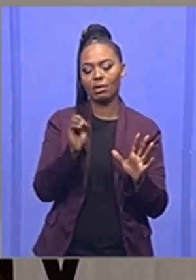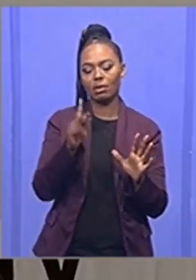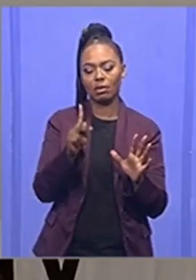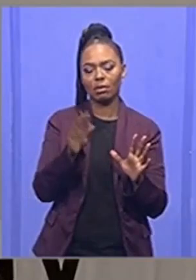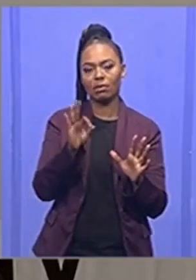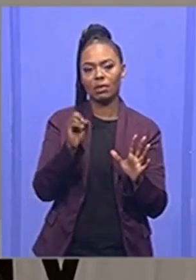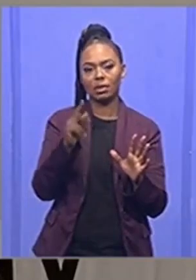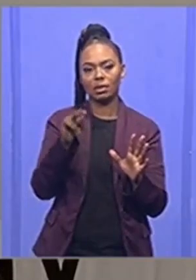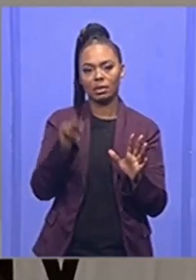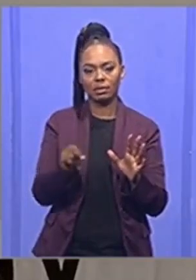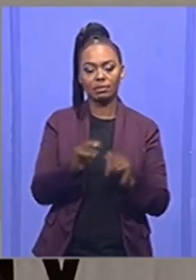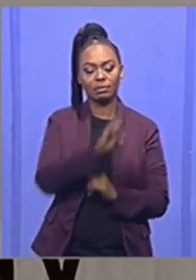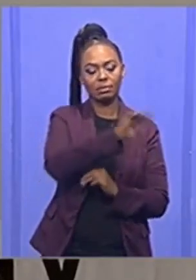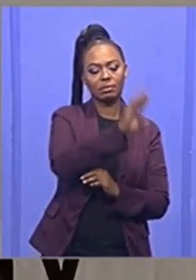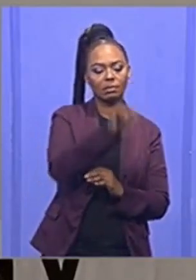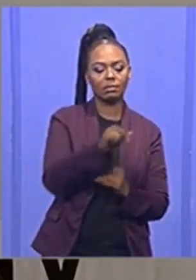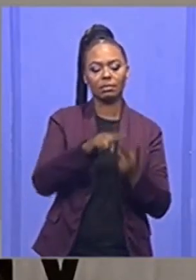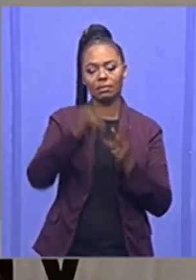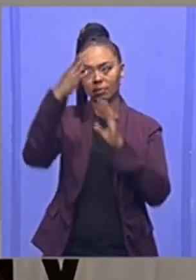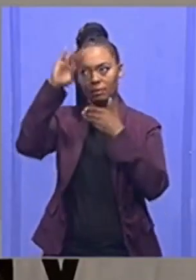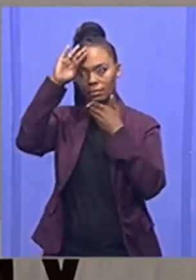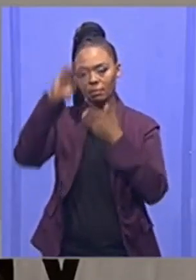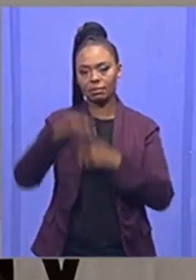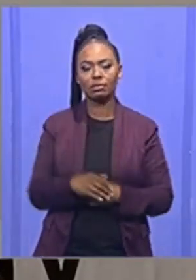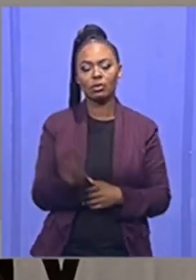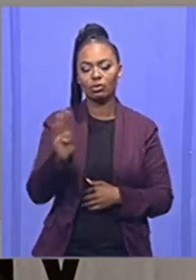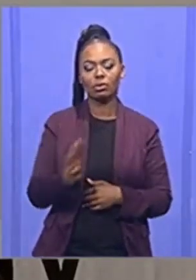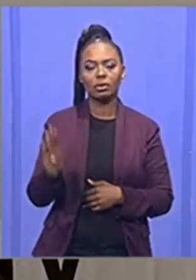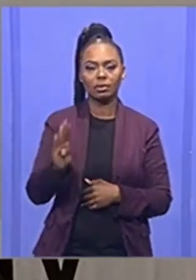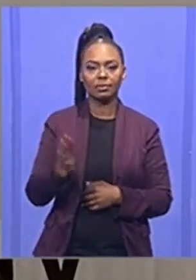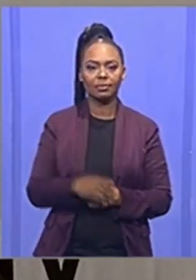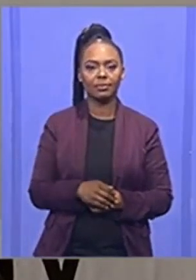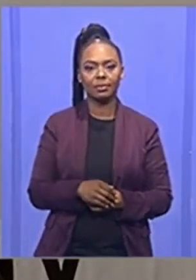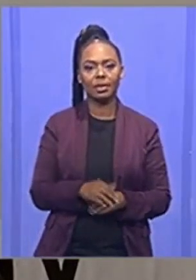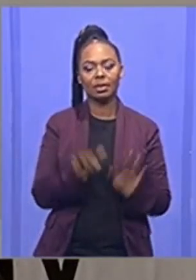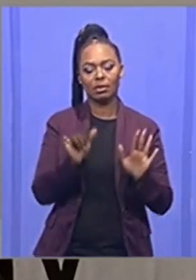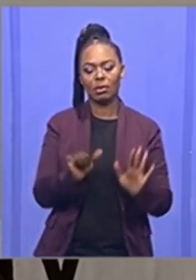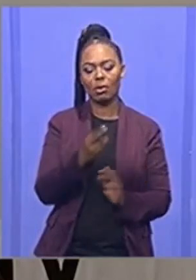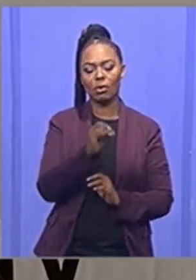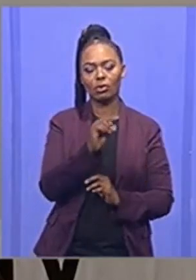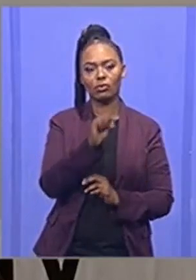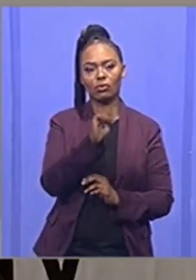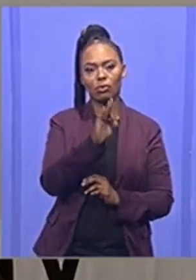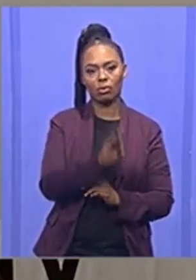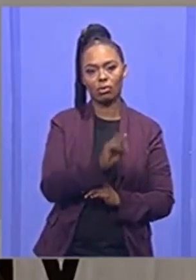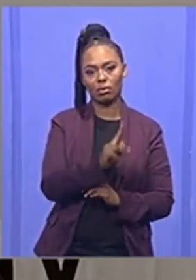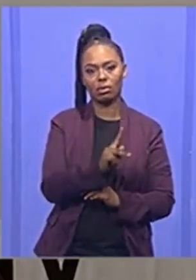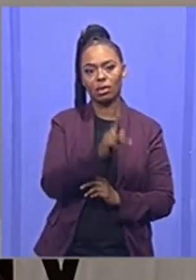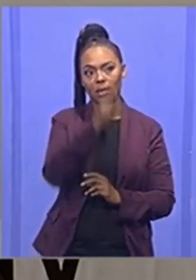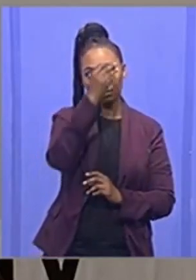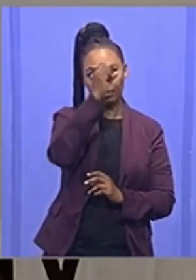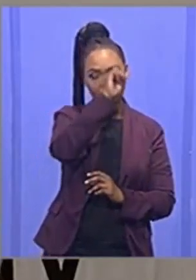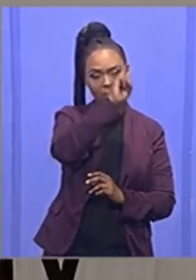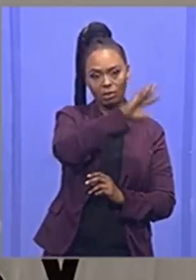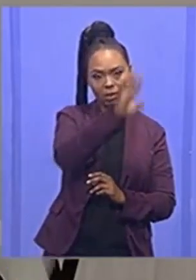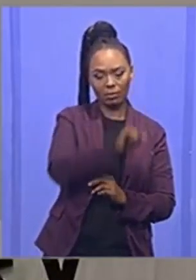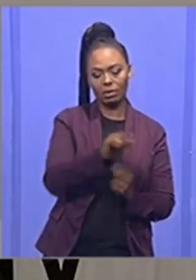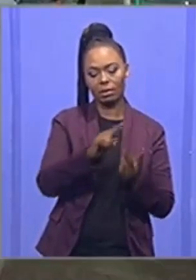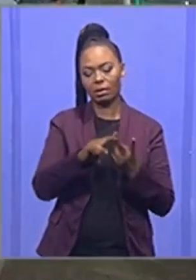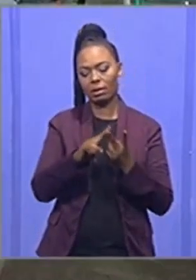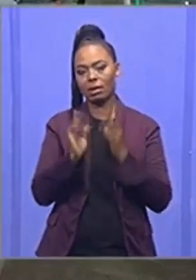South Africa and Botswana. And 6. Oshoek between South Africa and